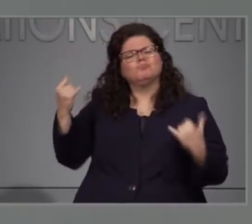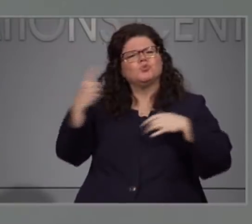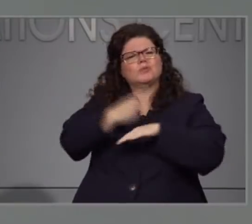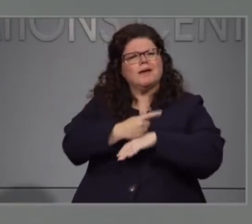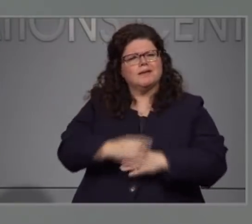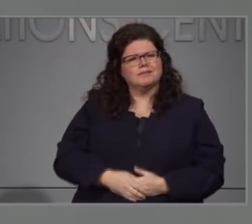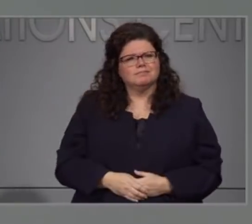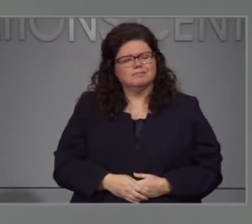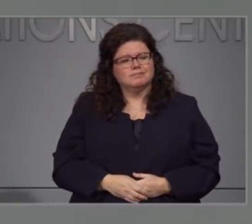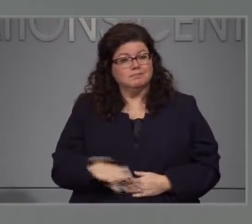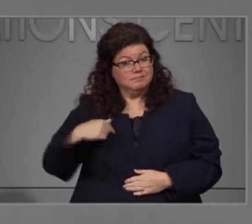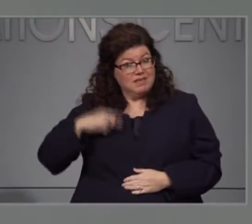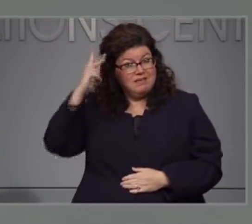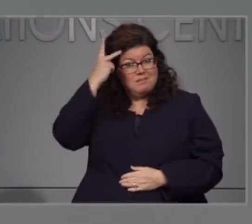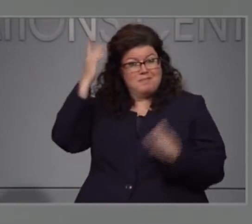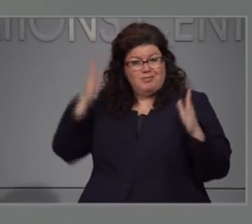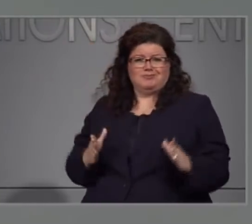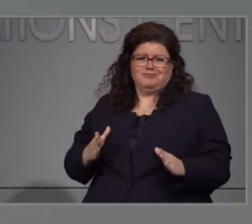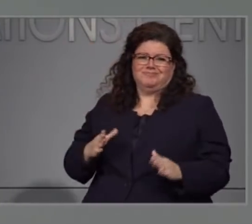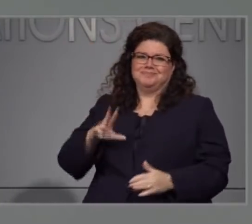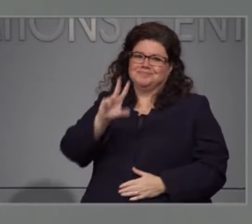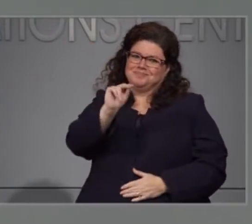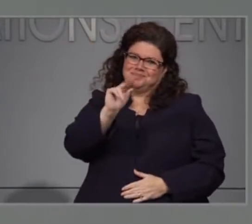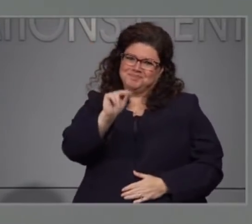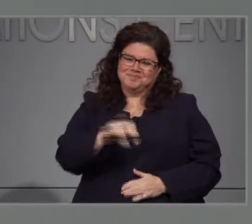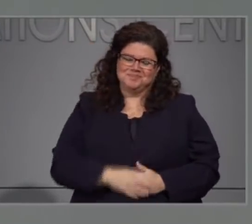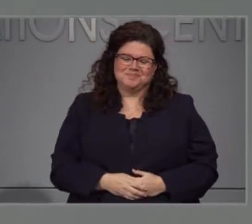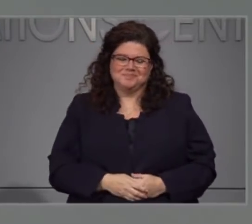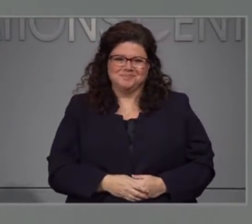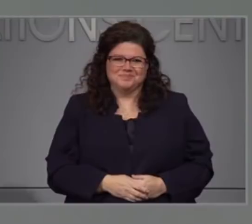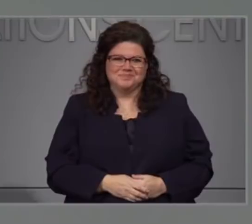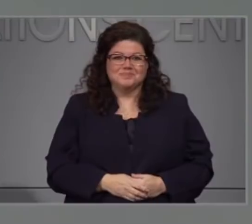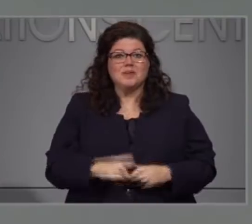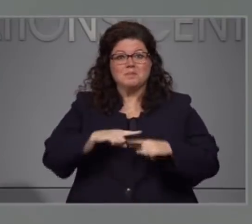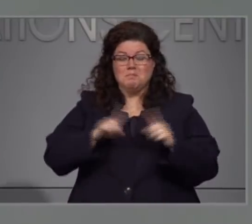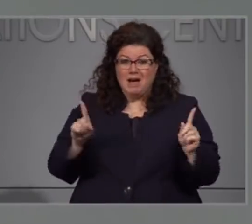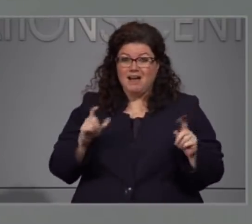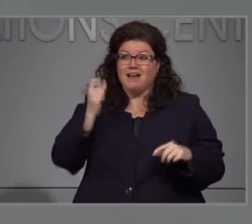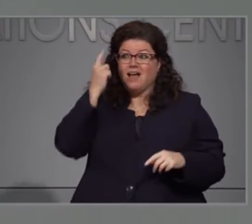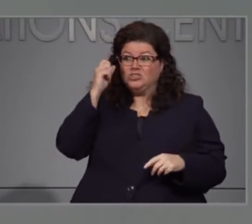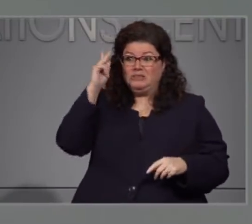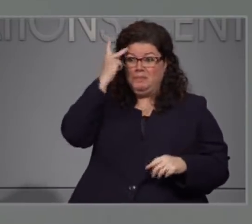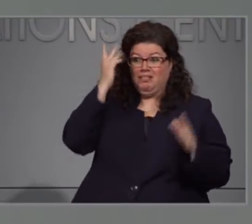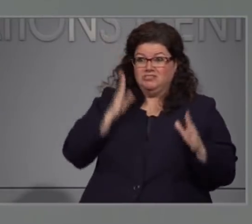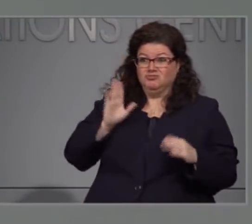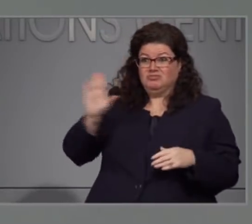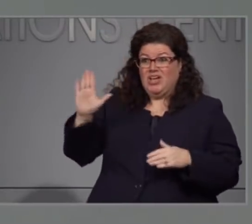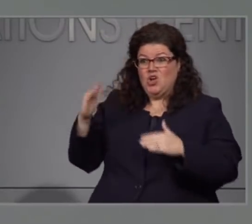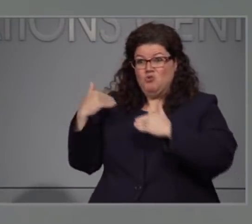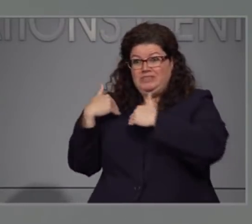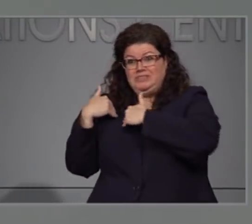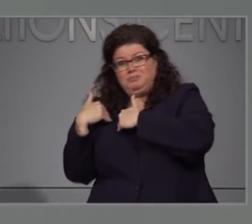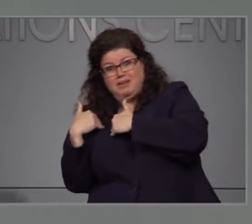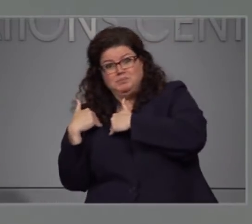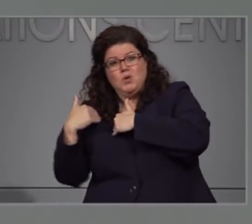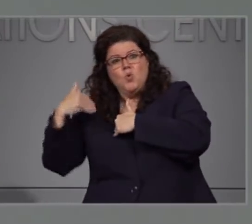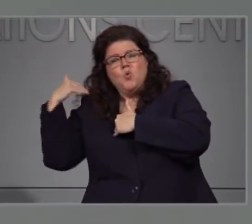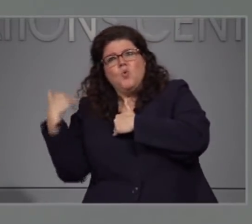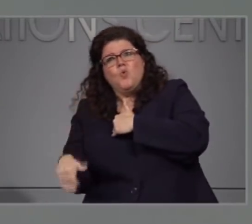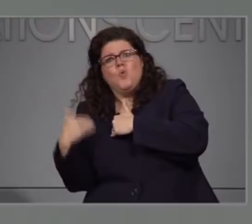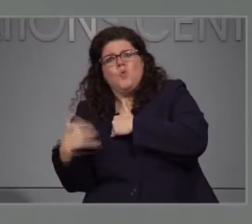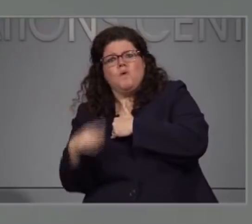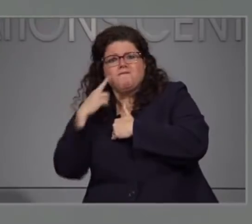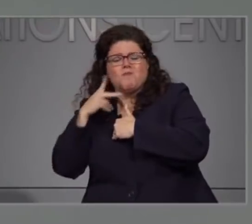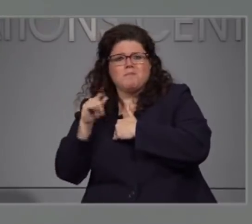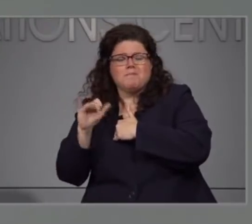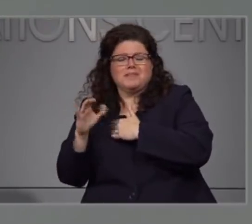in any way, shape, or form, but I have such deep respect for the tremendous responsibility that comes with public service at this time,